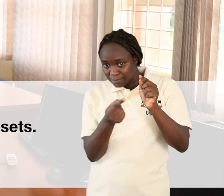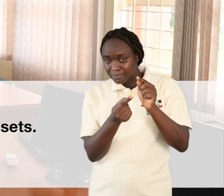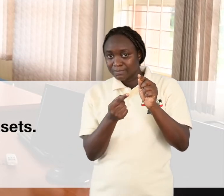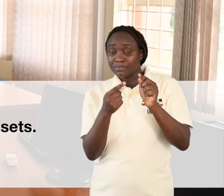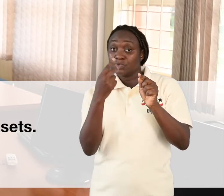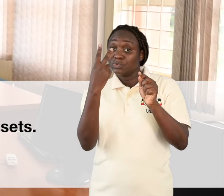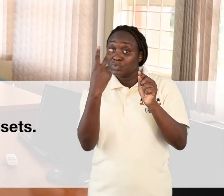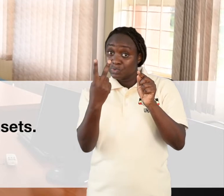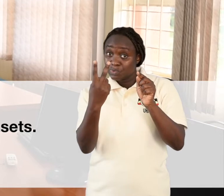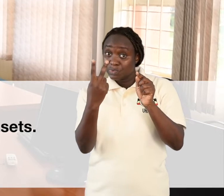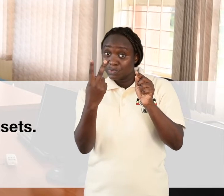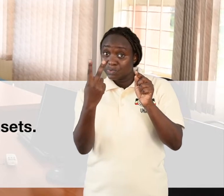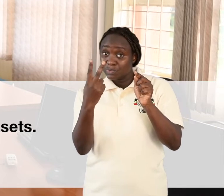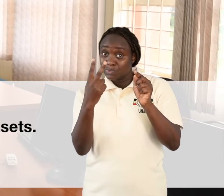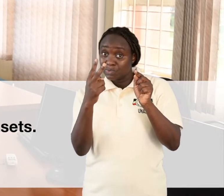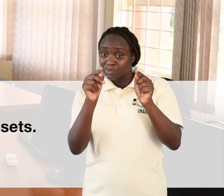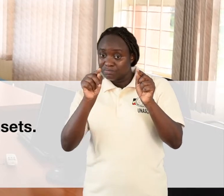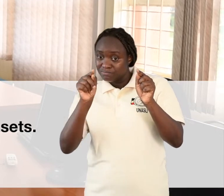2,